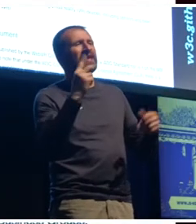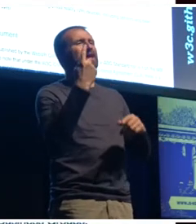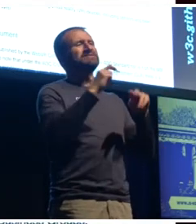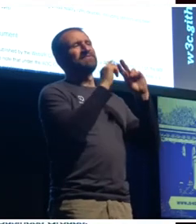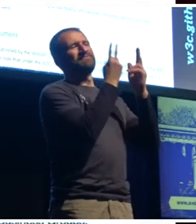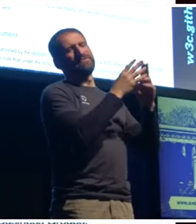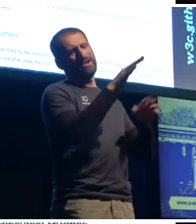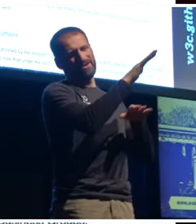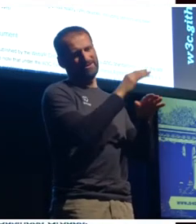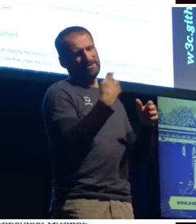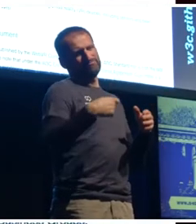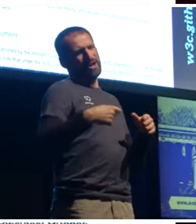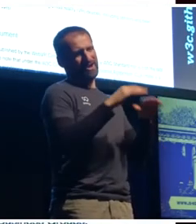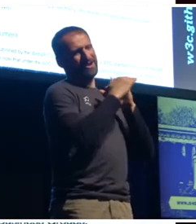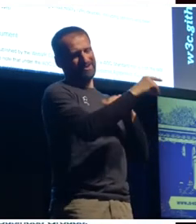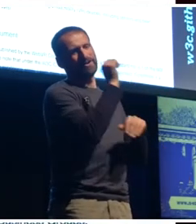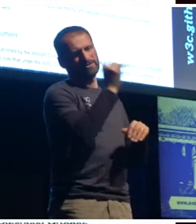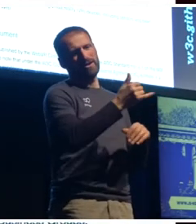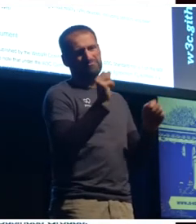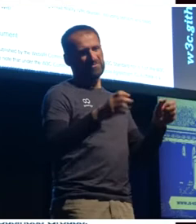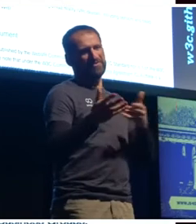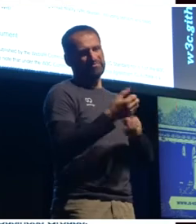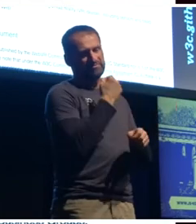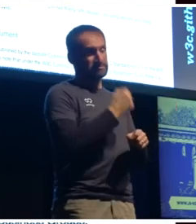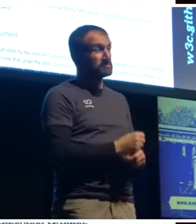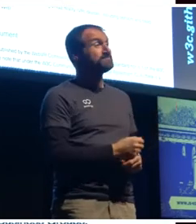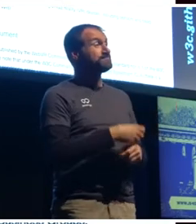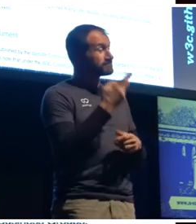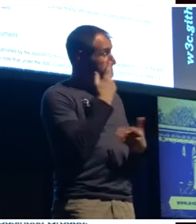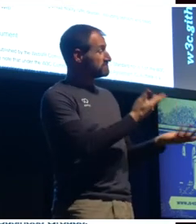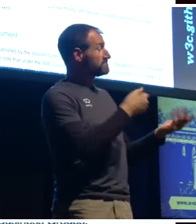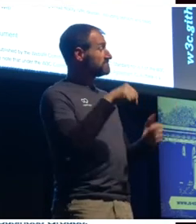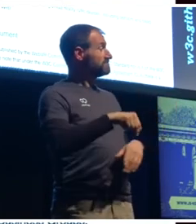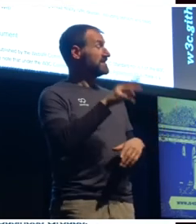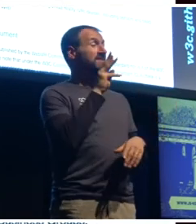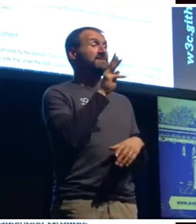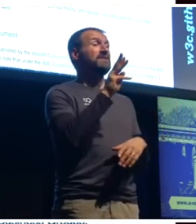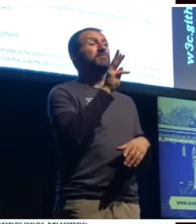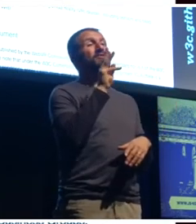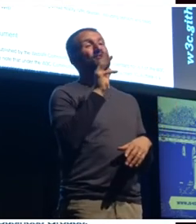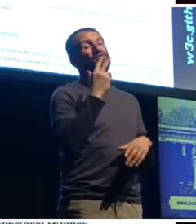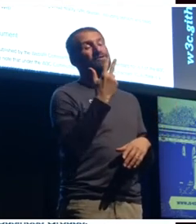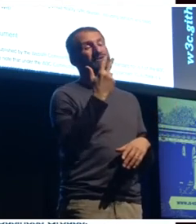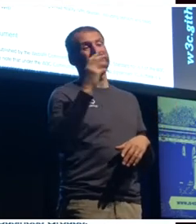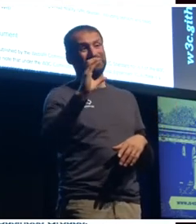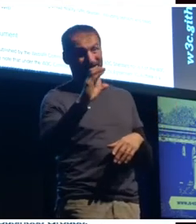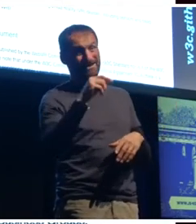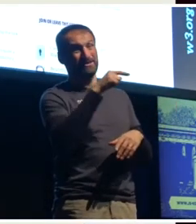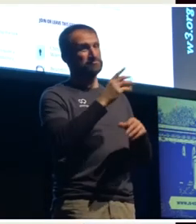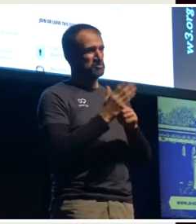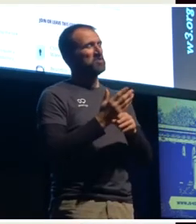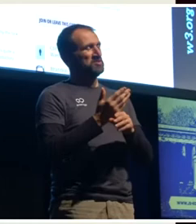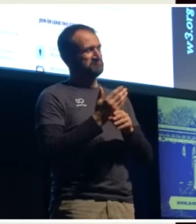And all the browsers have been working together on a WebVR standard over at the W3C, which is excellent. We love to see browsers working together,